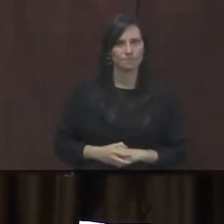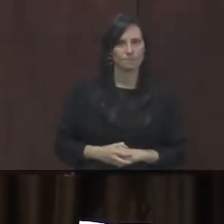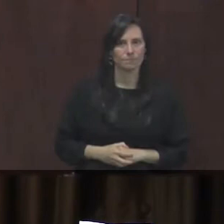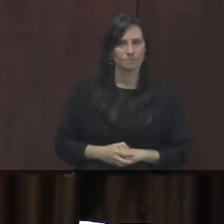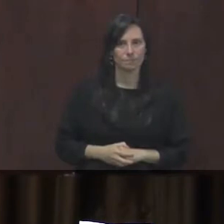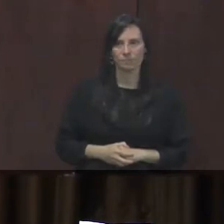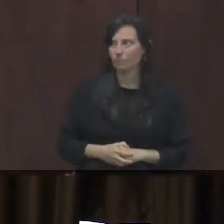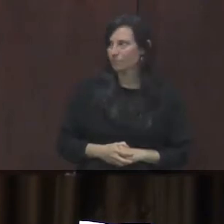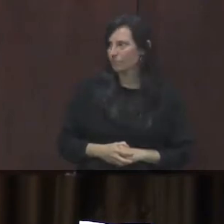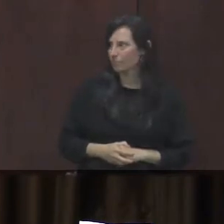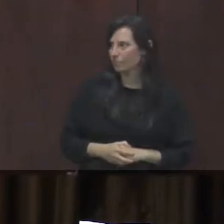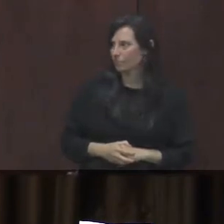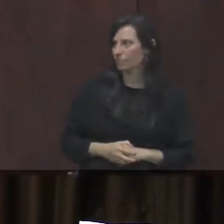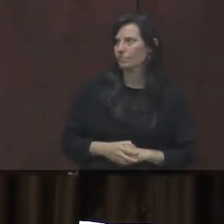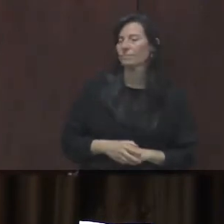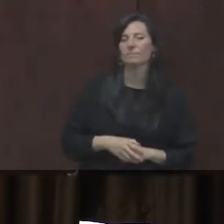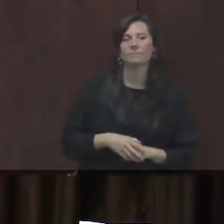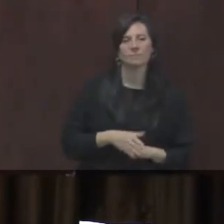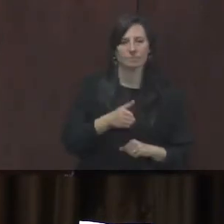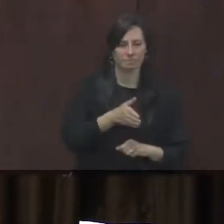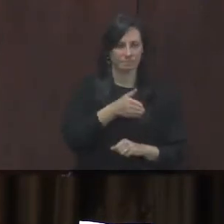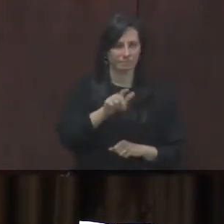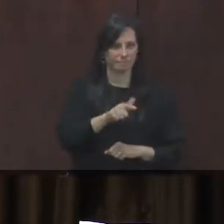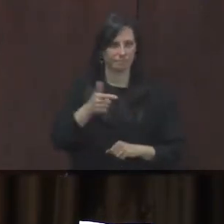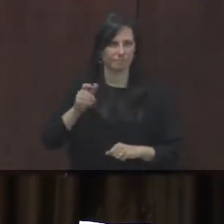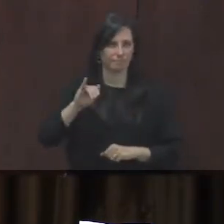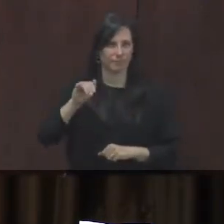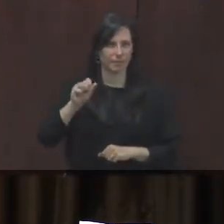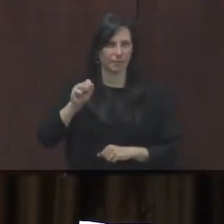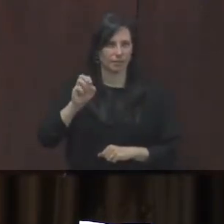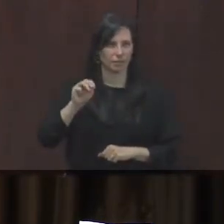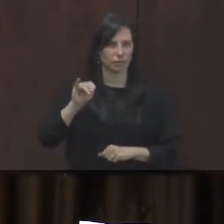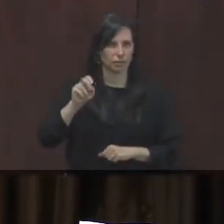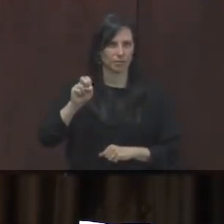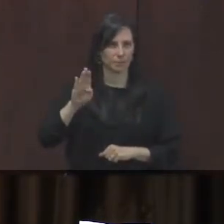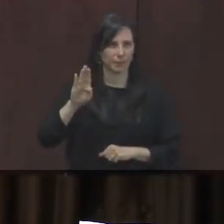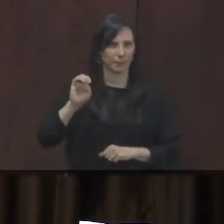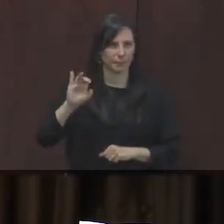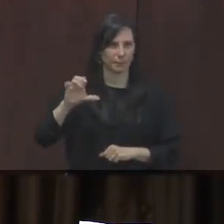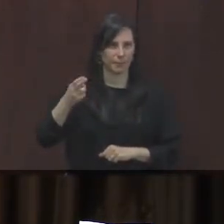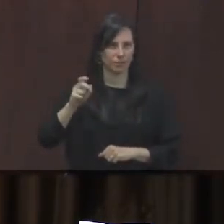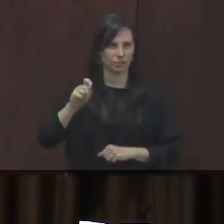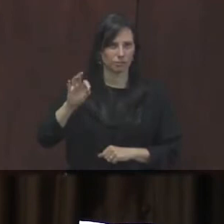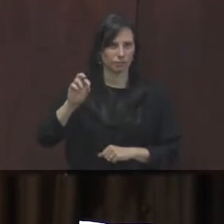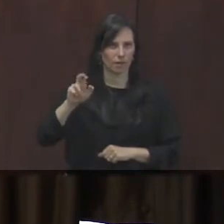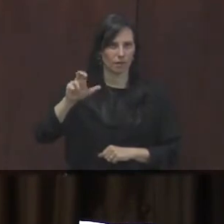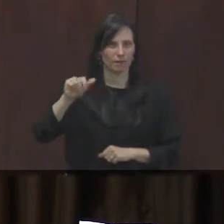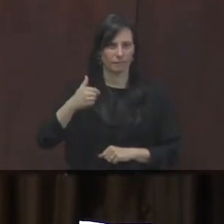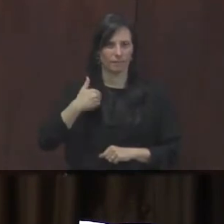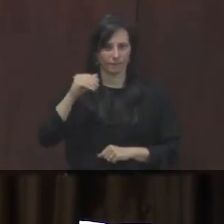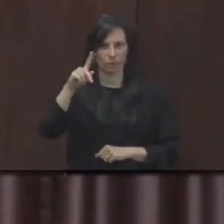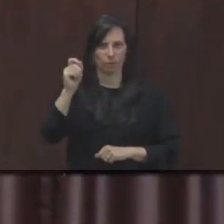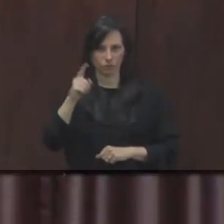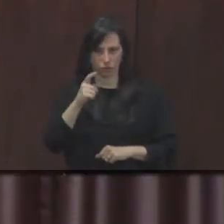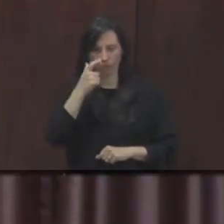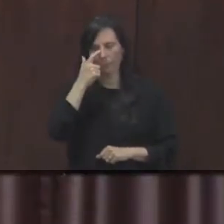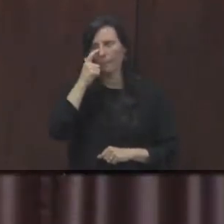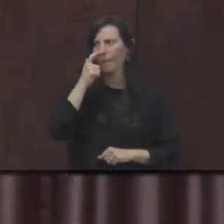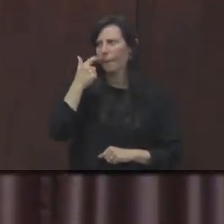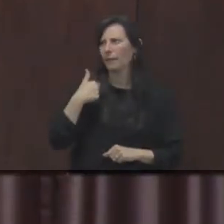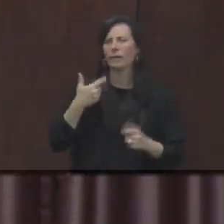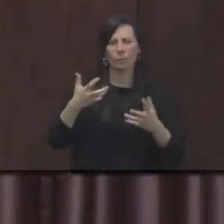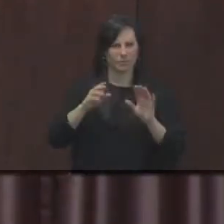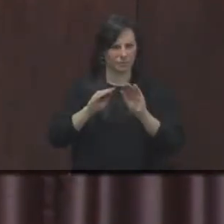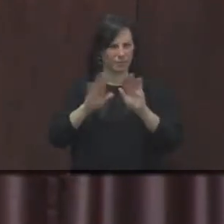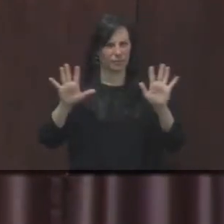Thanks. I have a couple of questions as well. This one, you all covered it, but just for folks listening, just to clarify, as